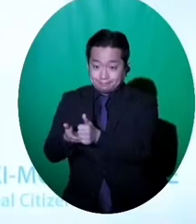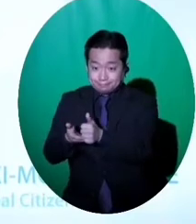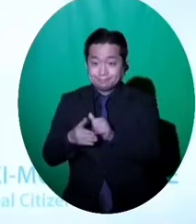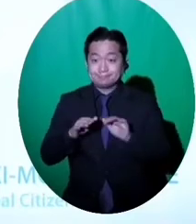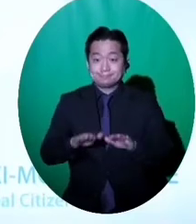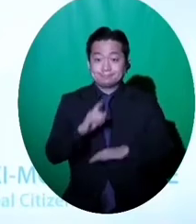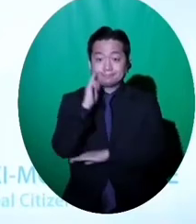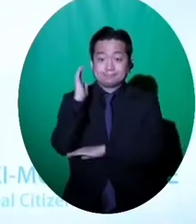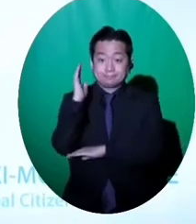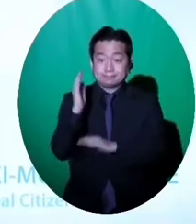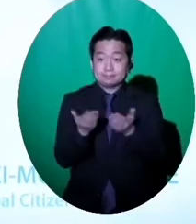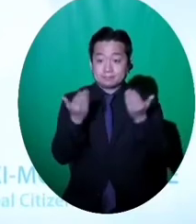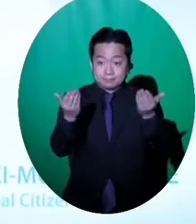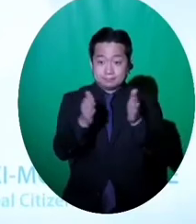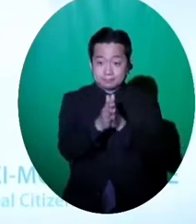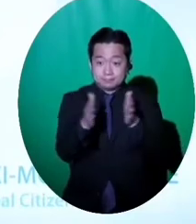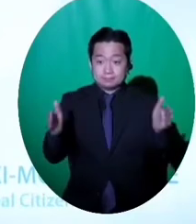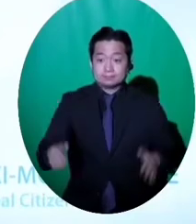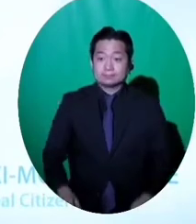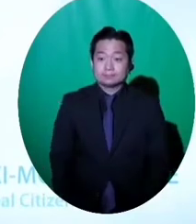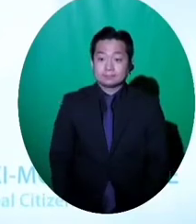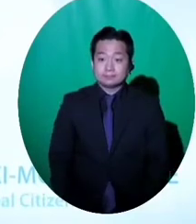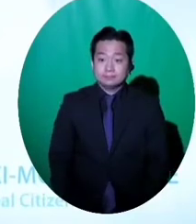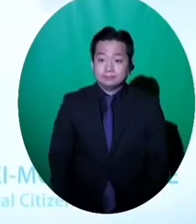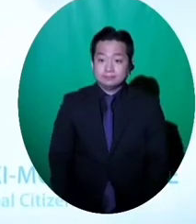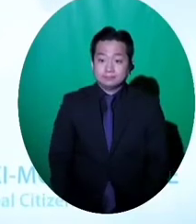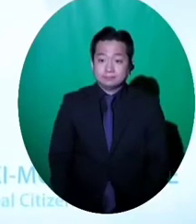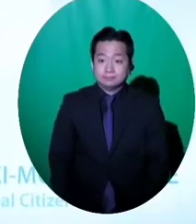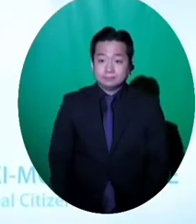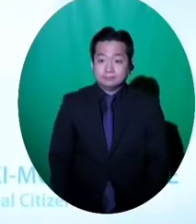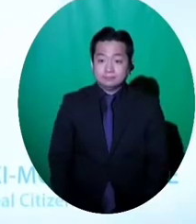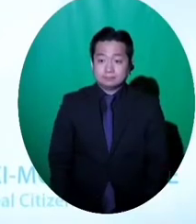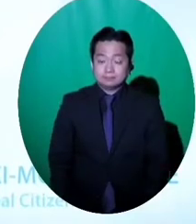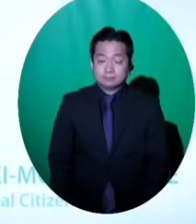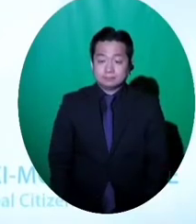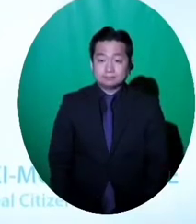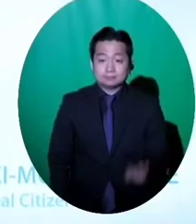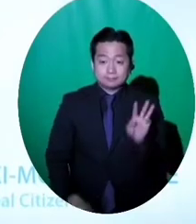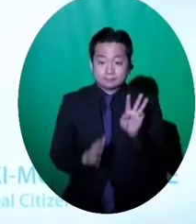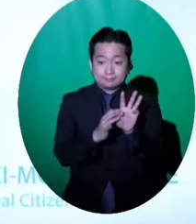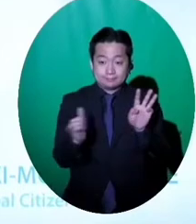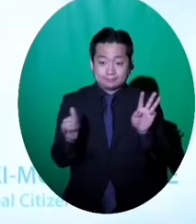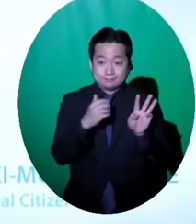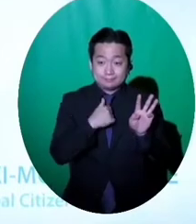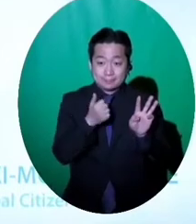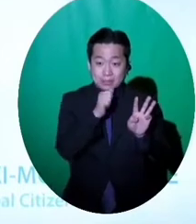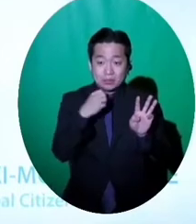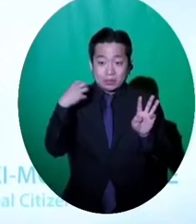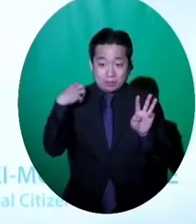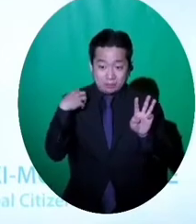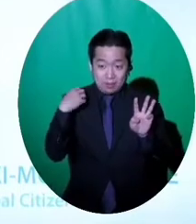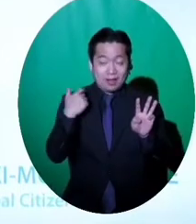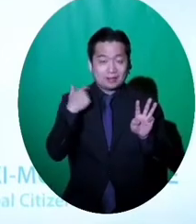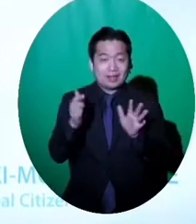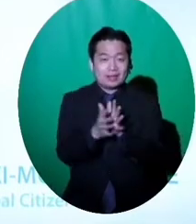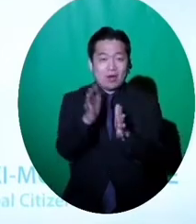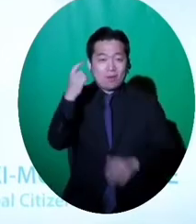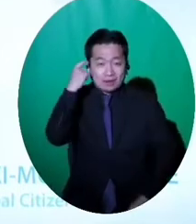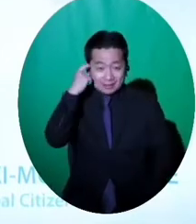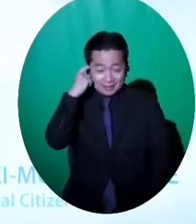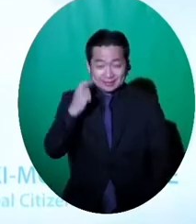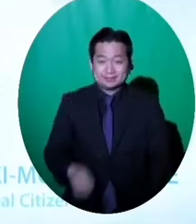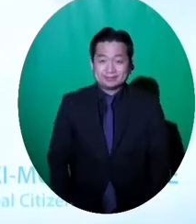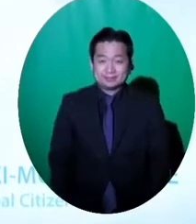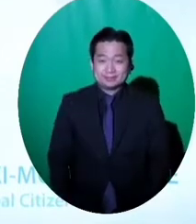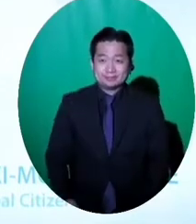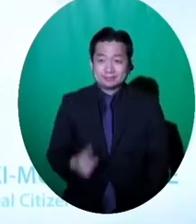introduce these three speakers to you. First, please welcome Professor Nancy Folbre.